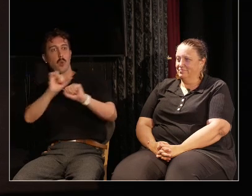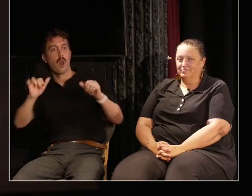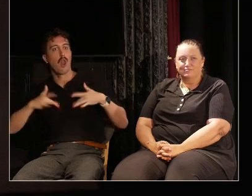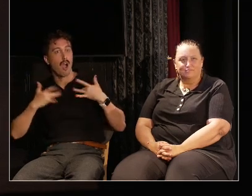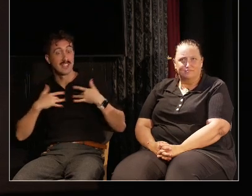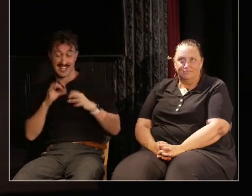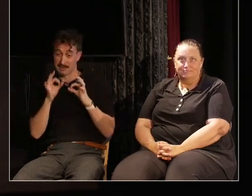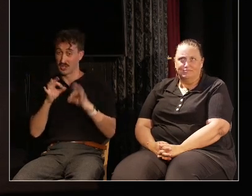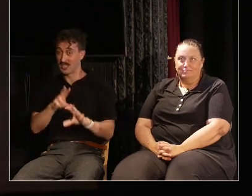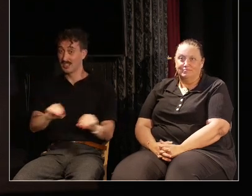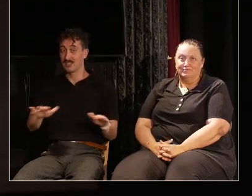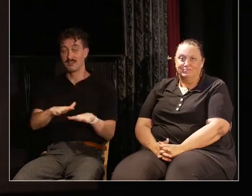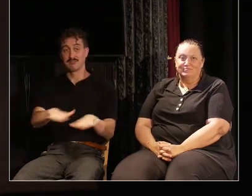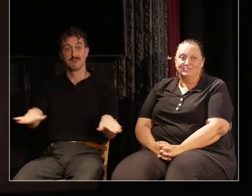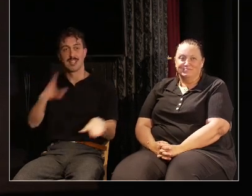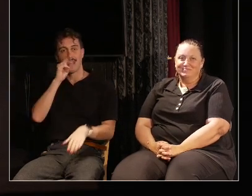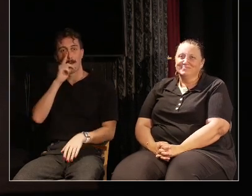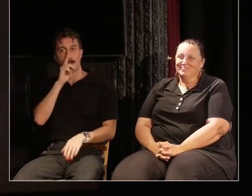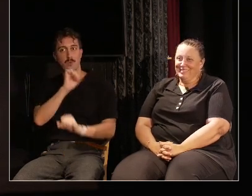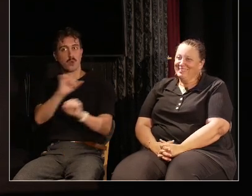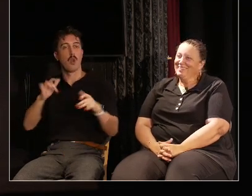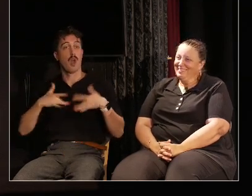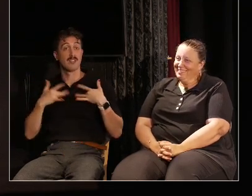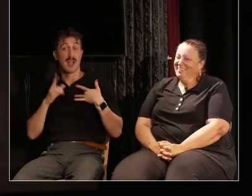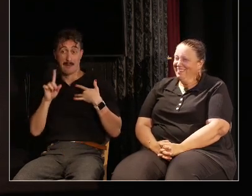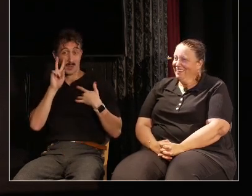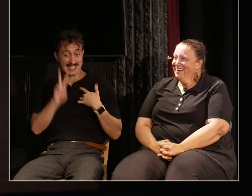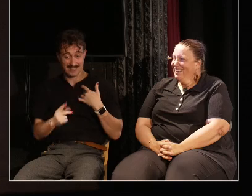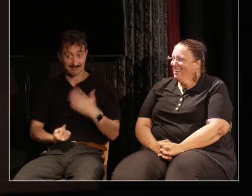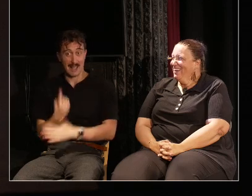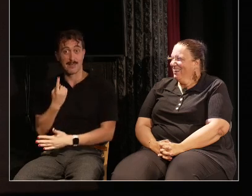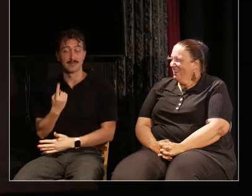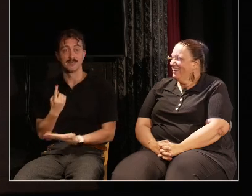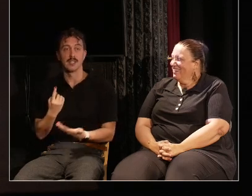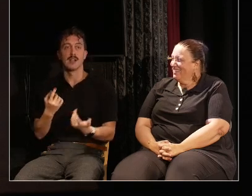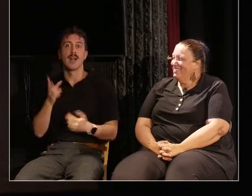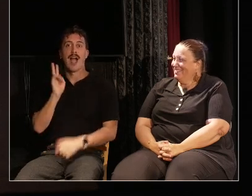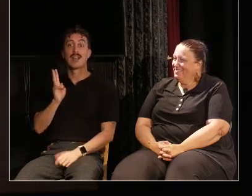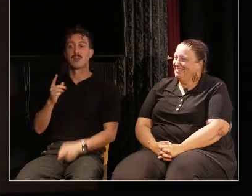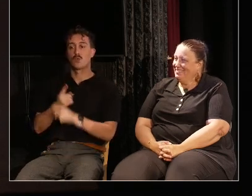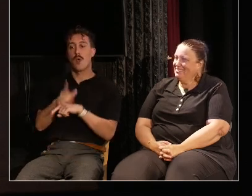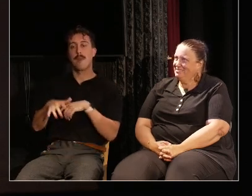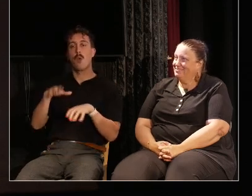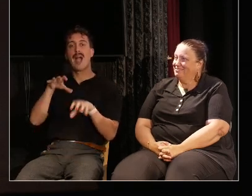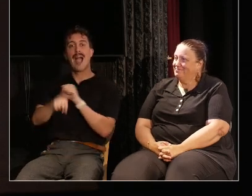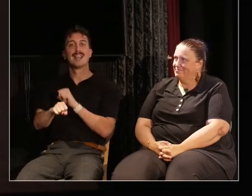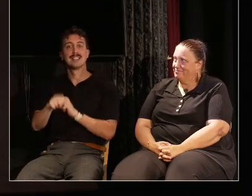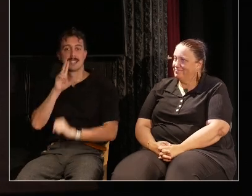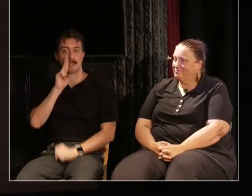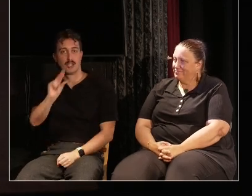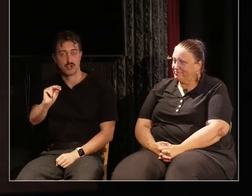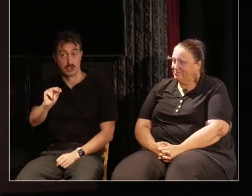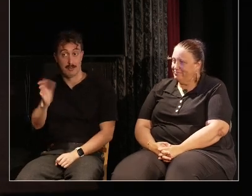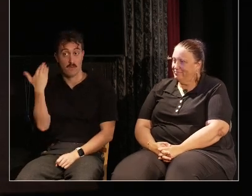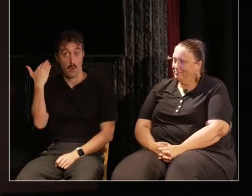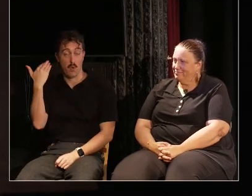And unfortunately, we are seeing this. And so that's why, again, come back to the hate speech point that I made earlier. It's why, I will continue